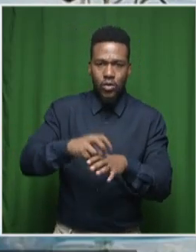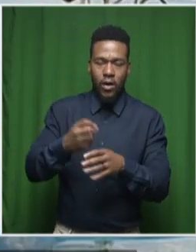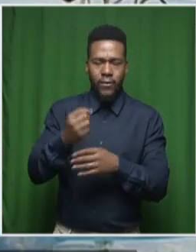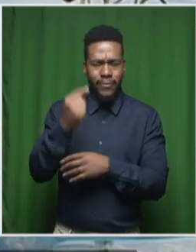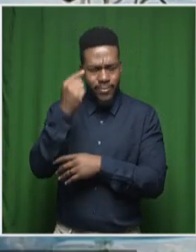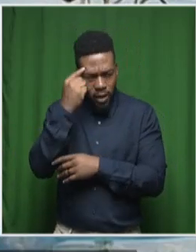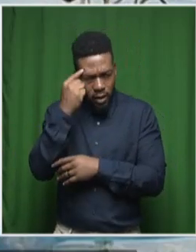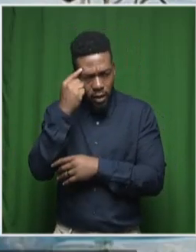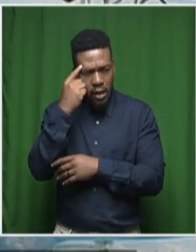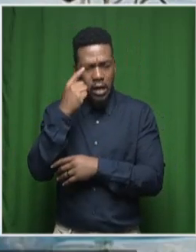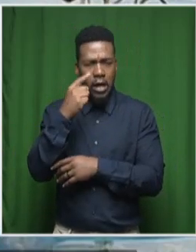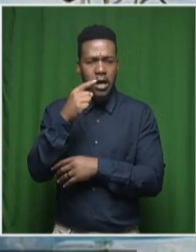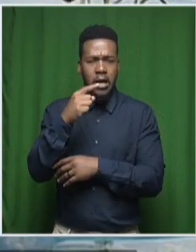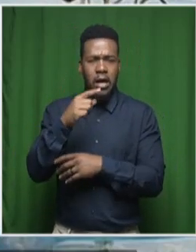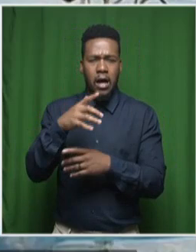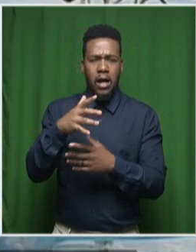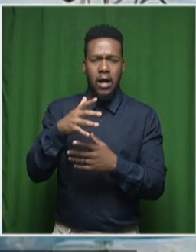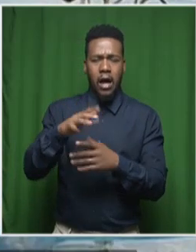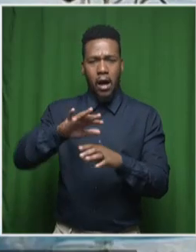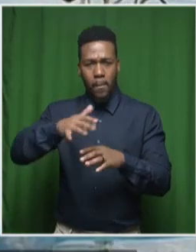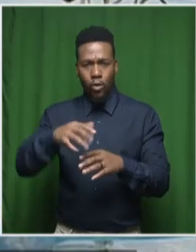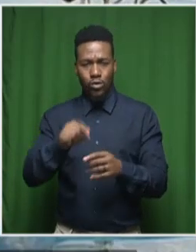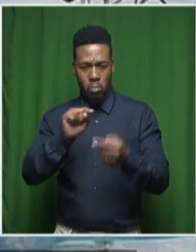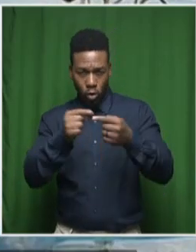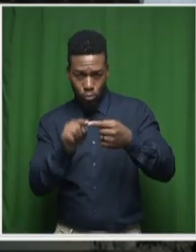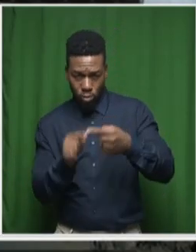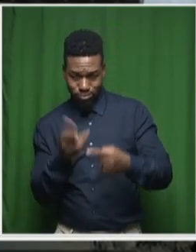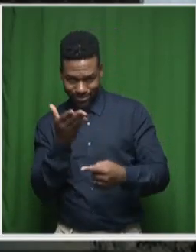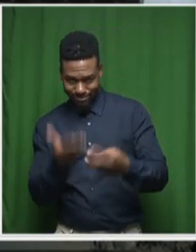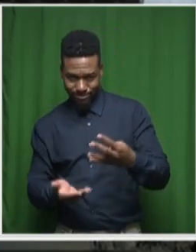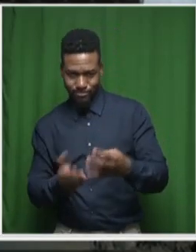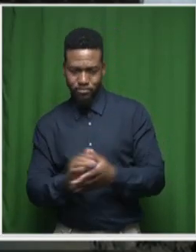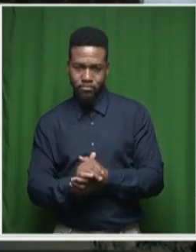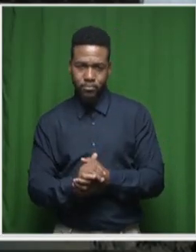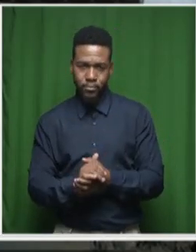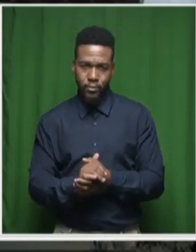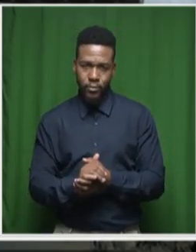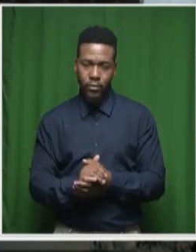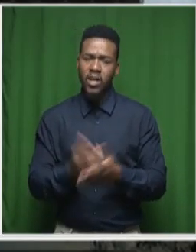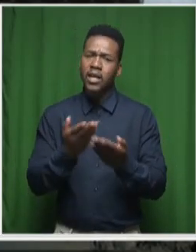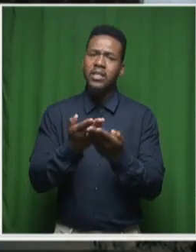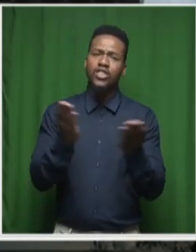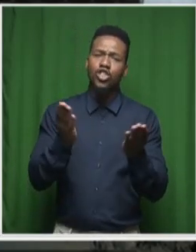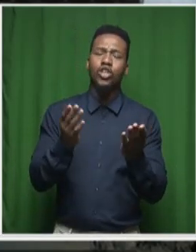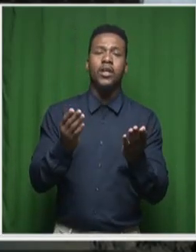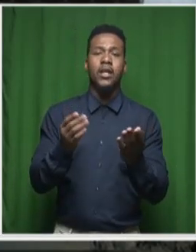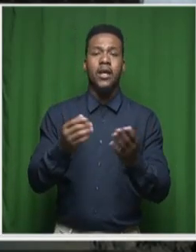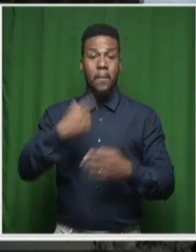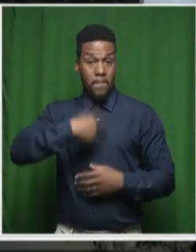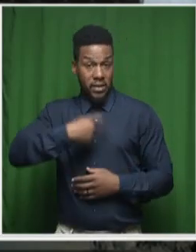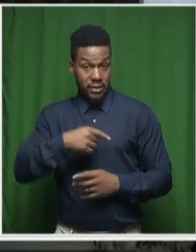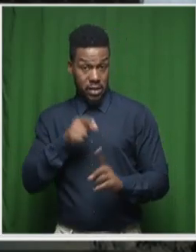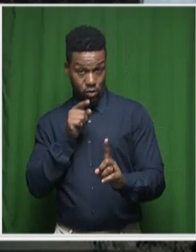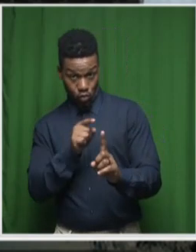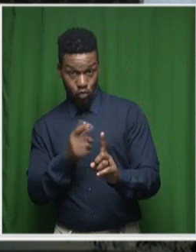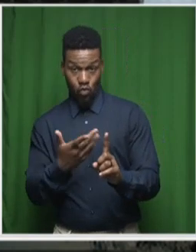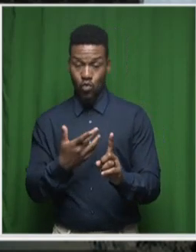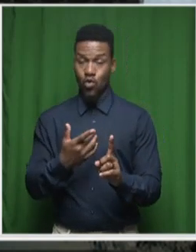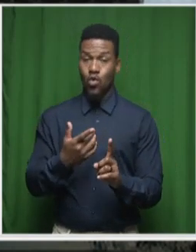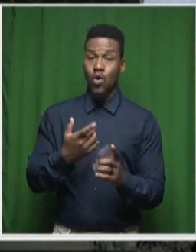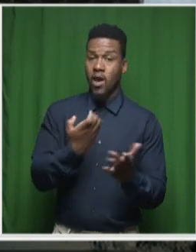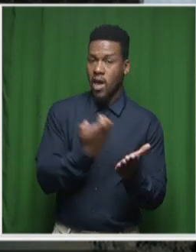when looking at some of these data points. And generally, personally for you, the economic outlook